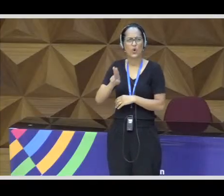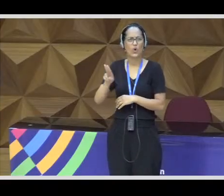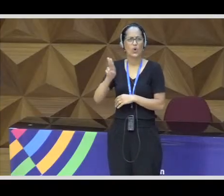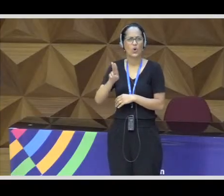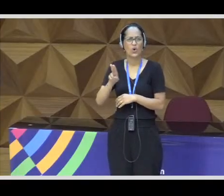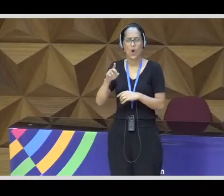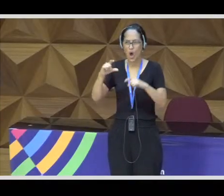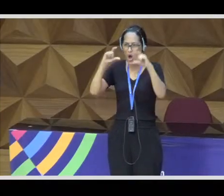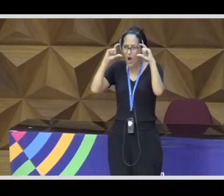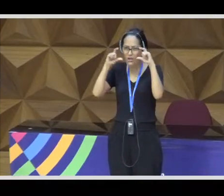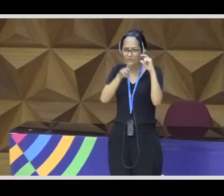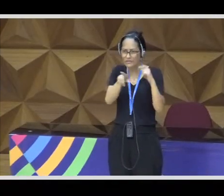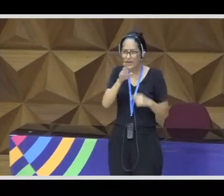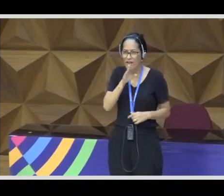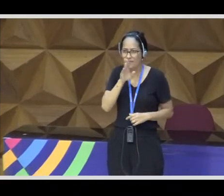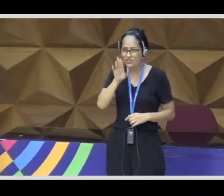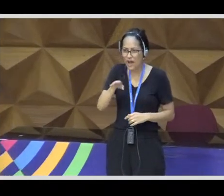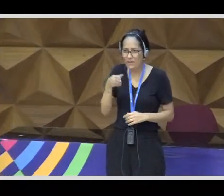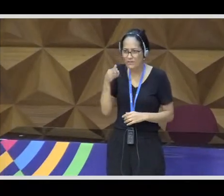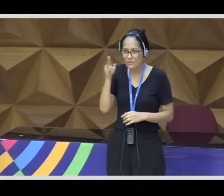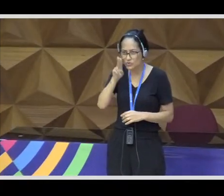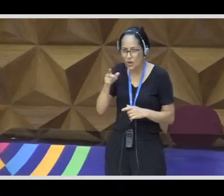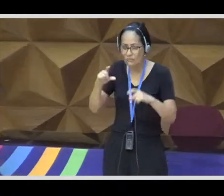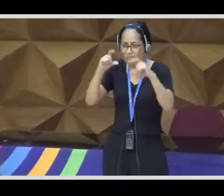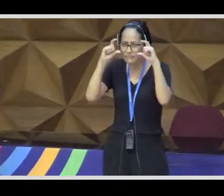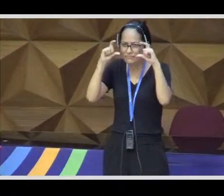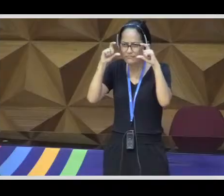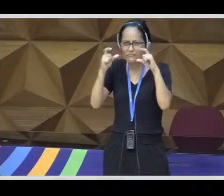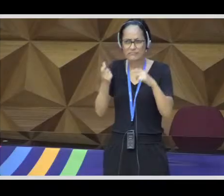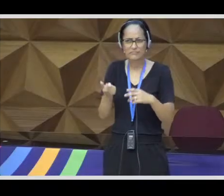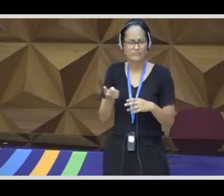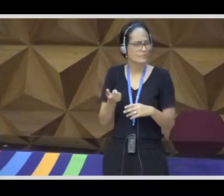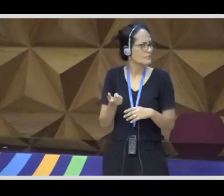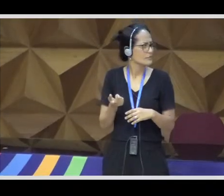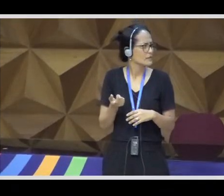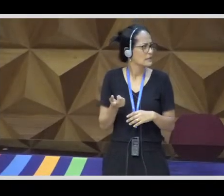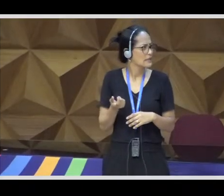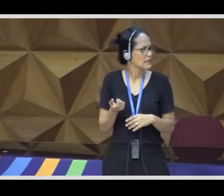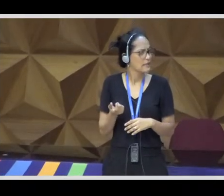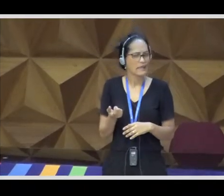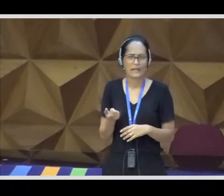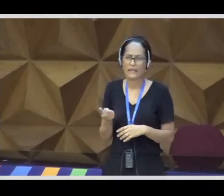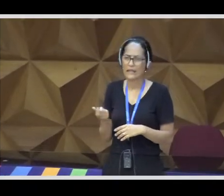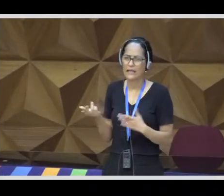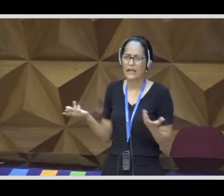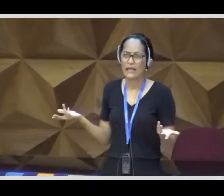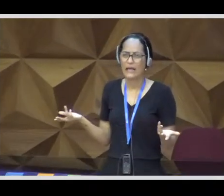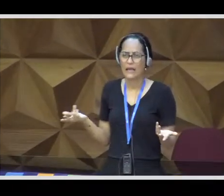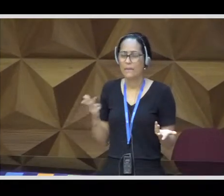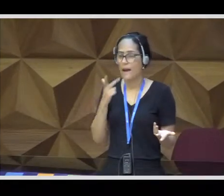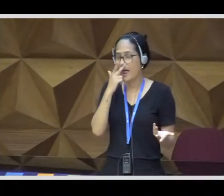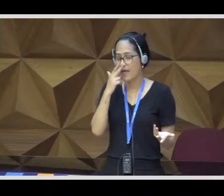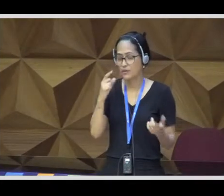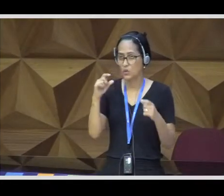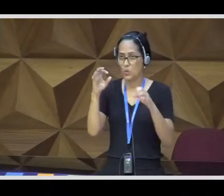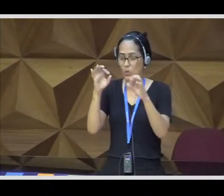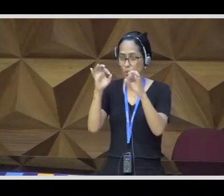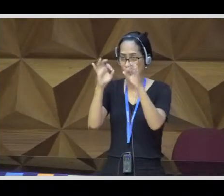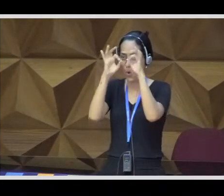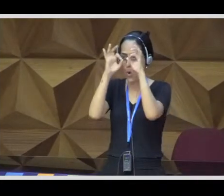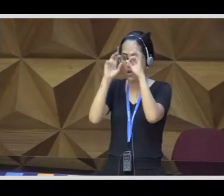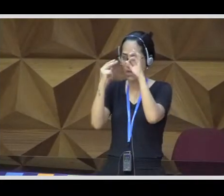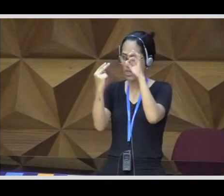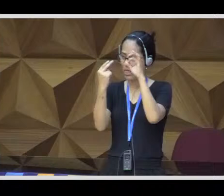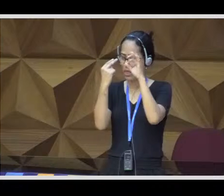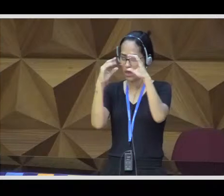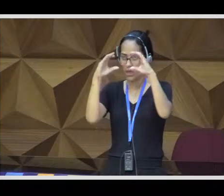they do the weird thing with the eyes in that headset, so that the other person outside the